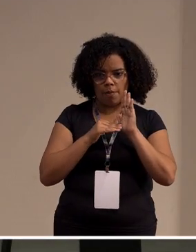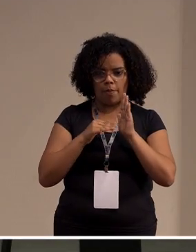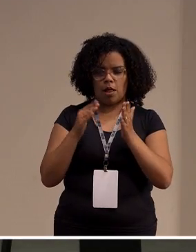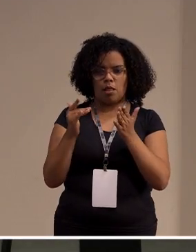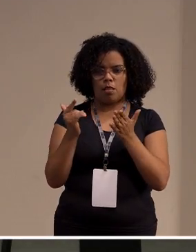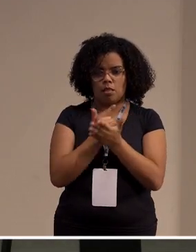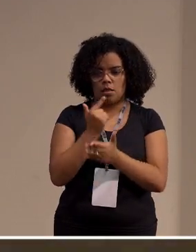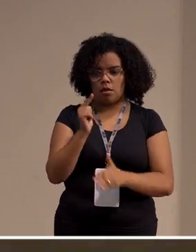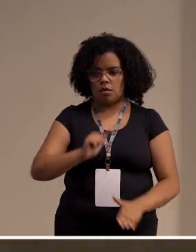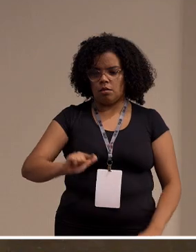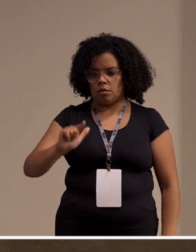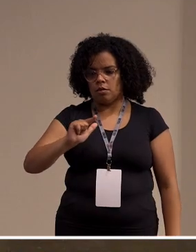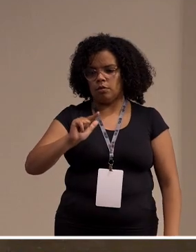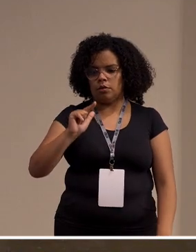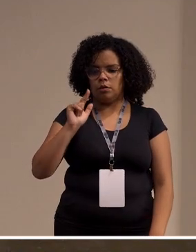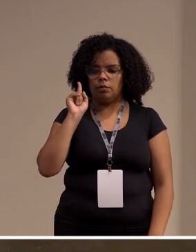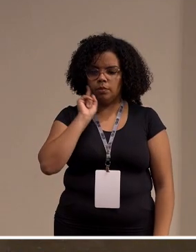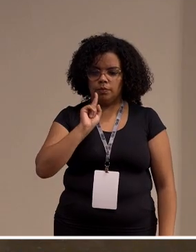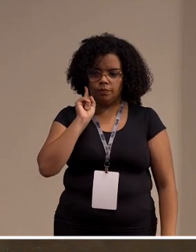norte-americana?